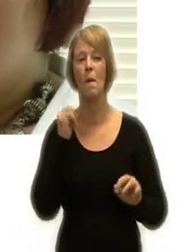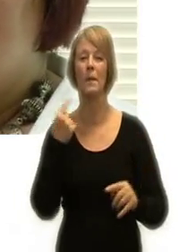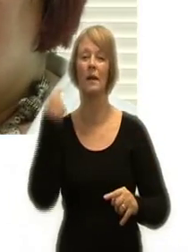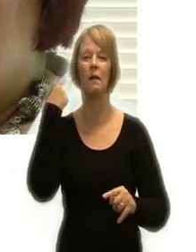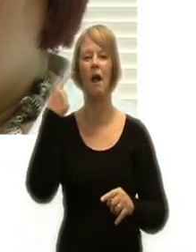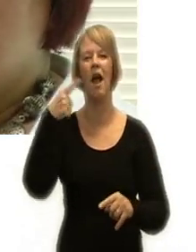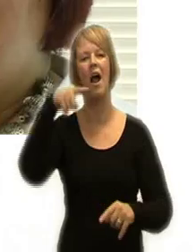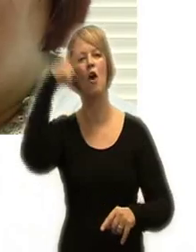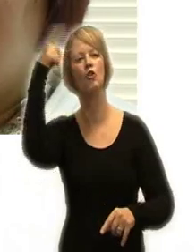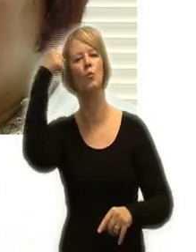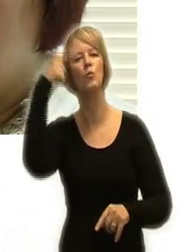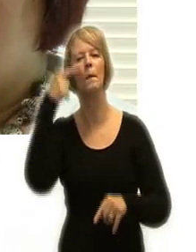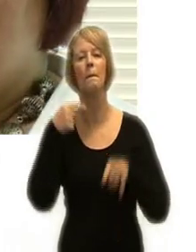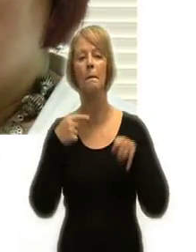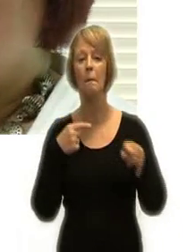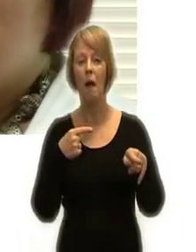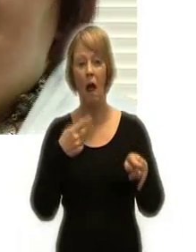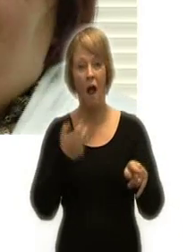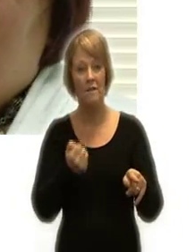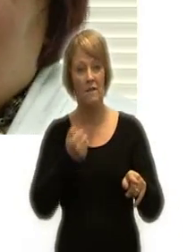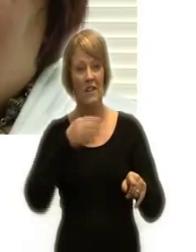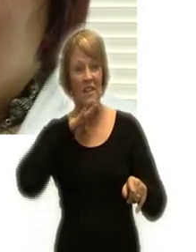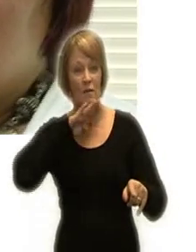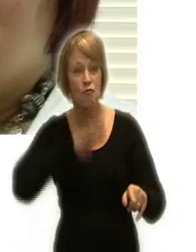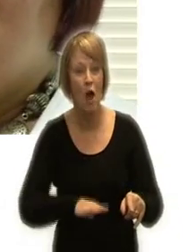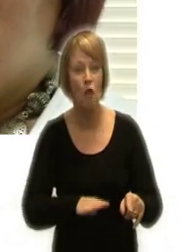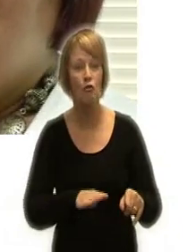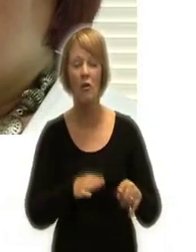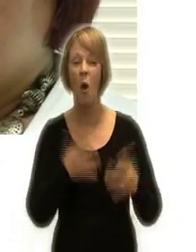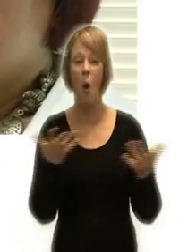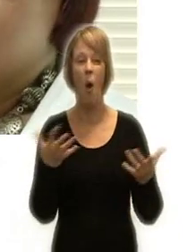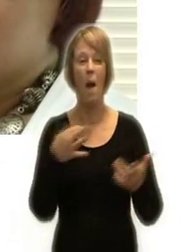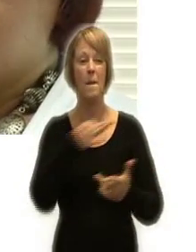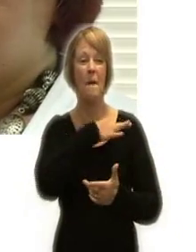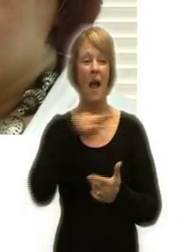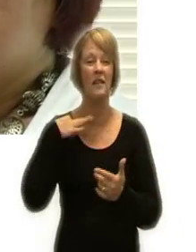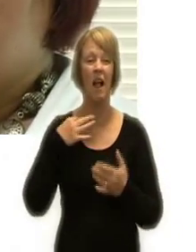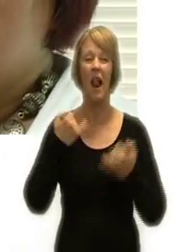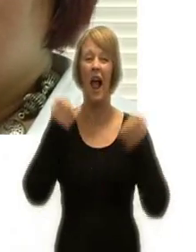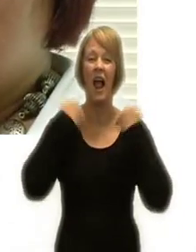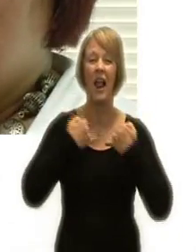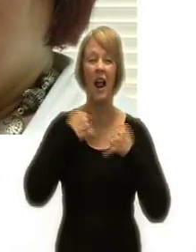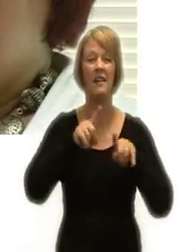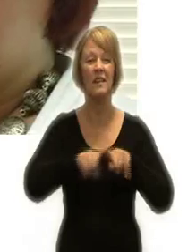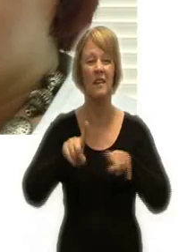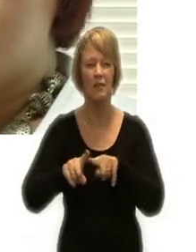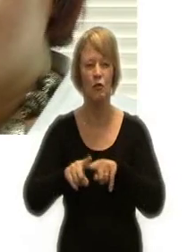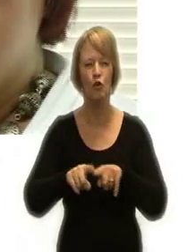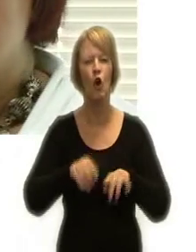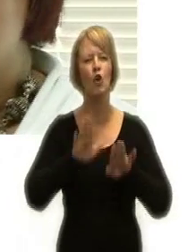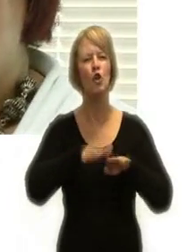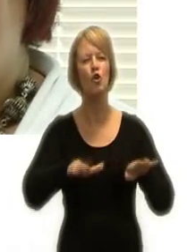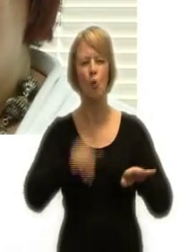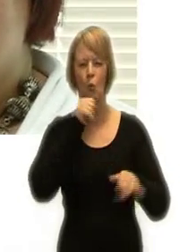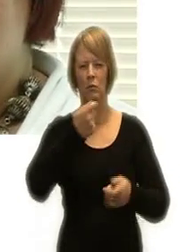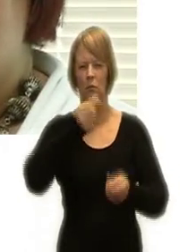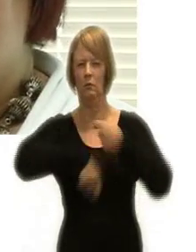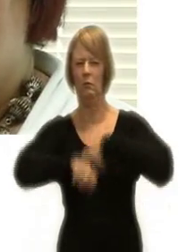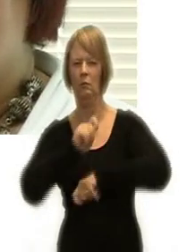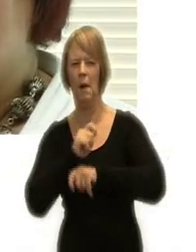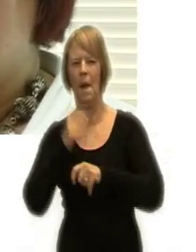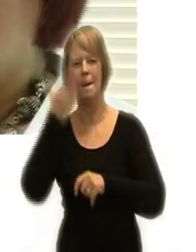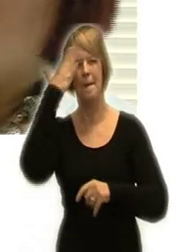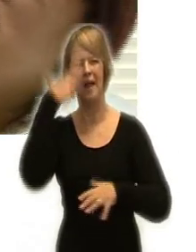and it wasn't really thought about or spoken about. It was probably assumed that, even if it had been a